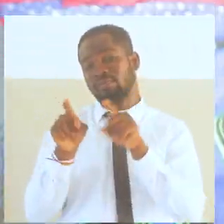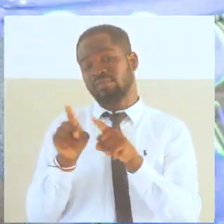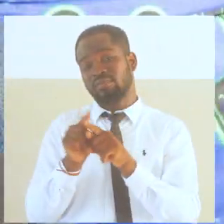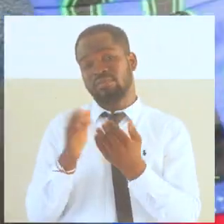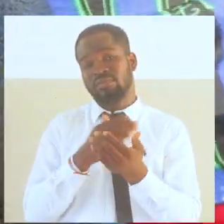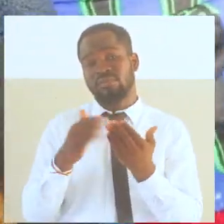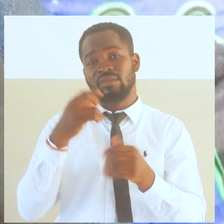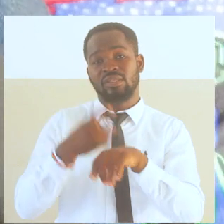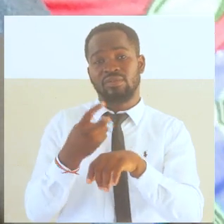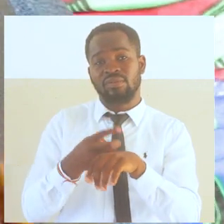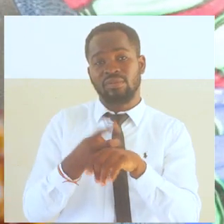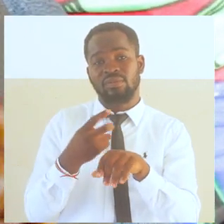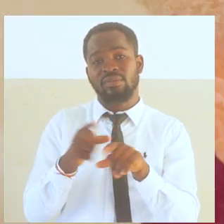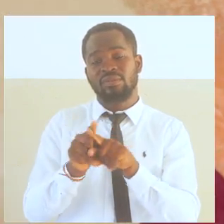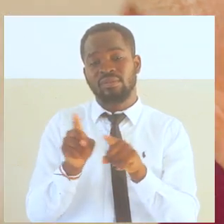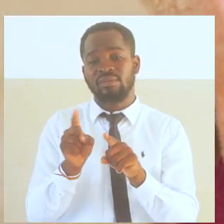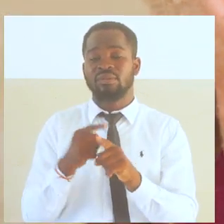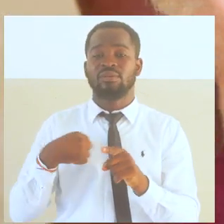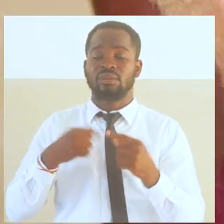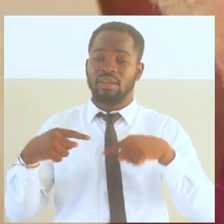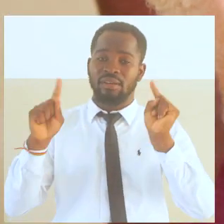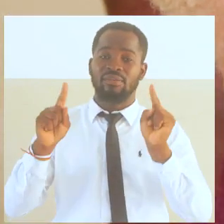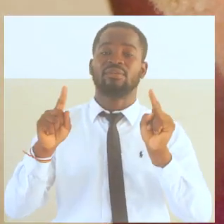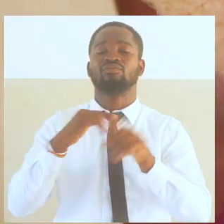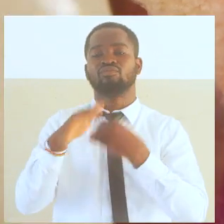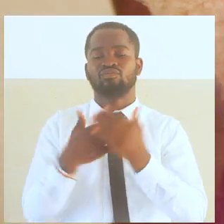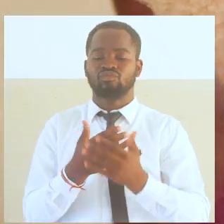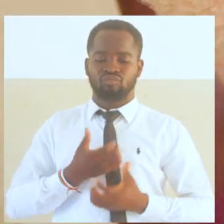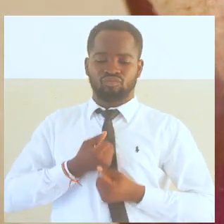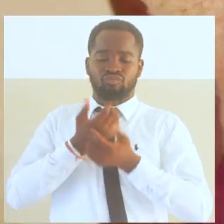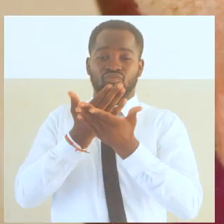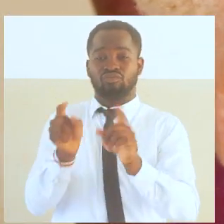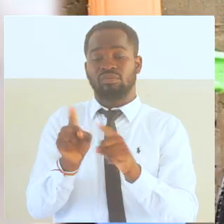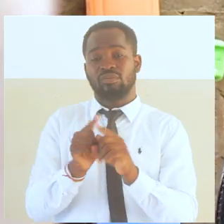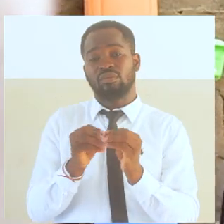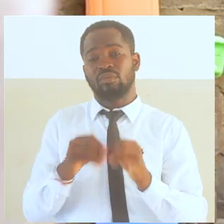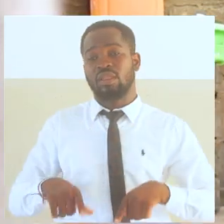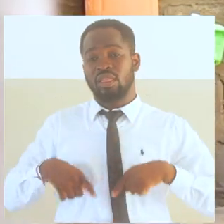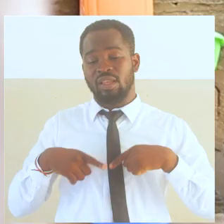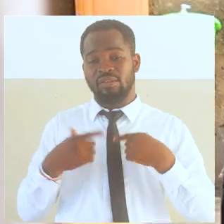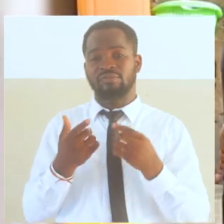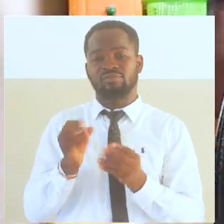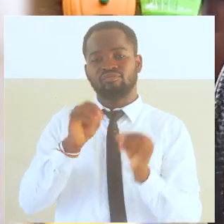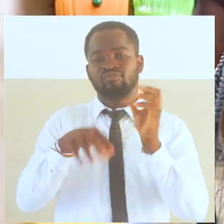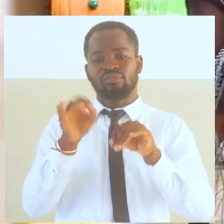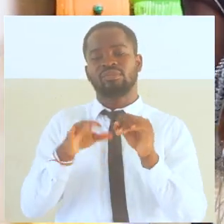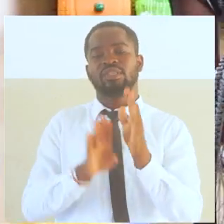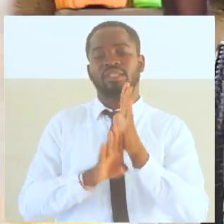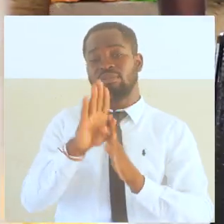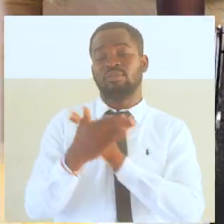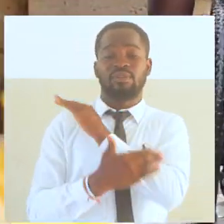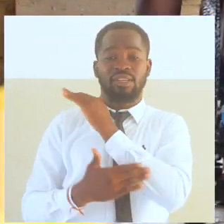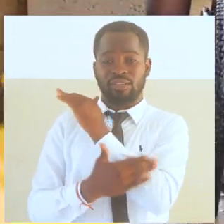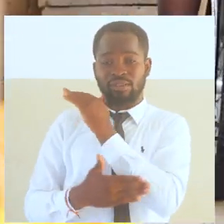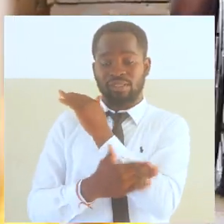these difficulties while making efforts to attain their aspirations and live meaningful lives and contribute to the development of the